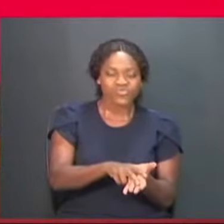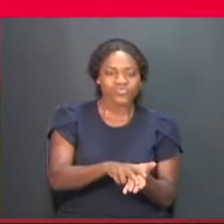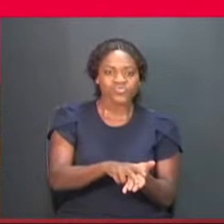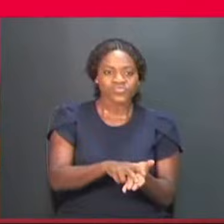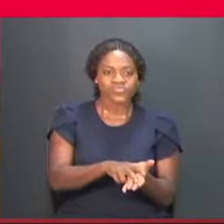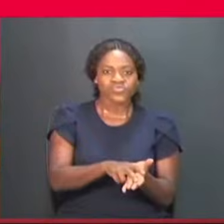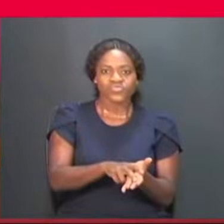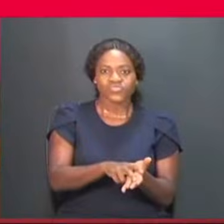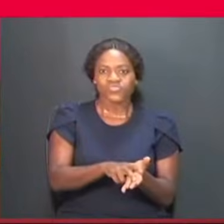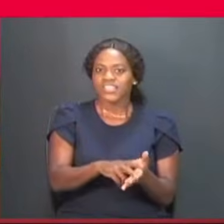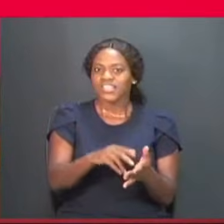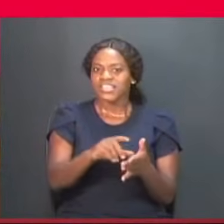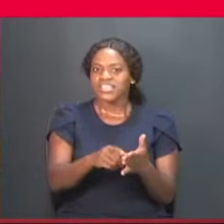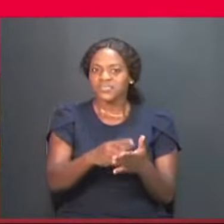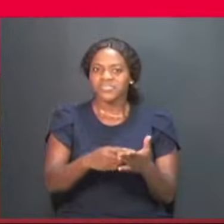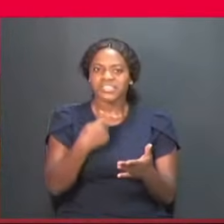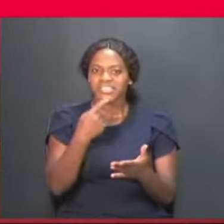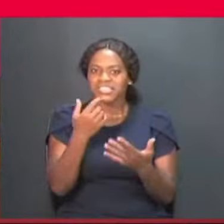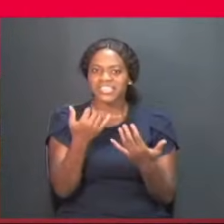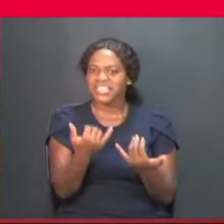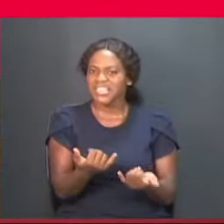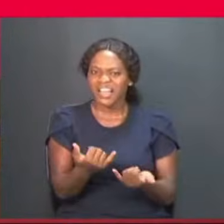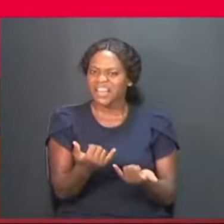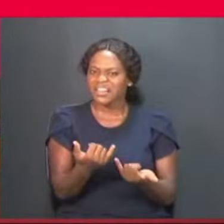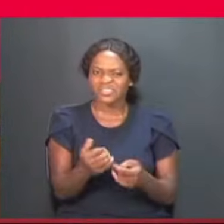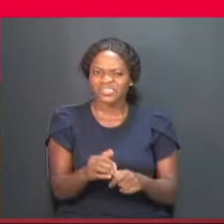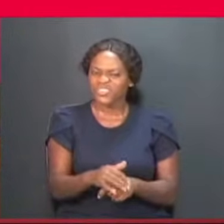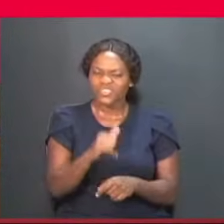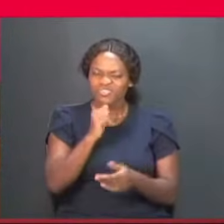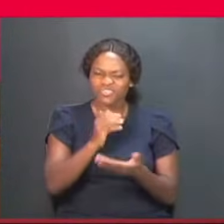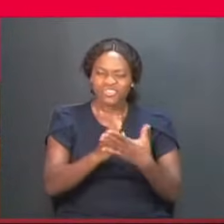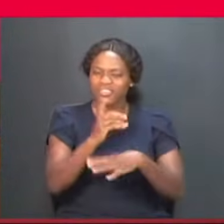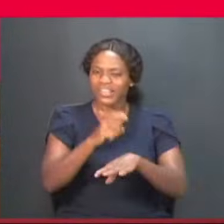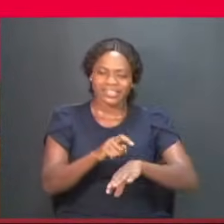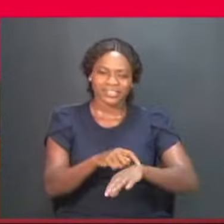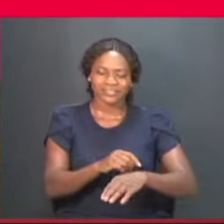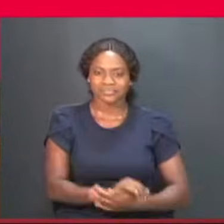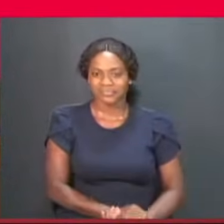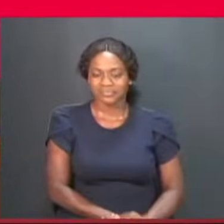being said in a very premature manner.